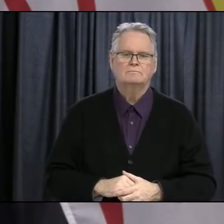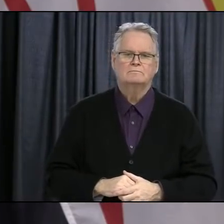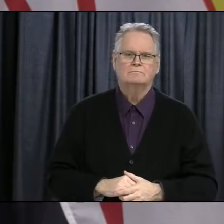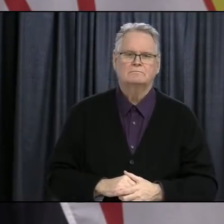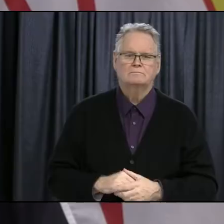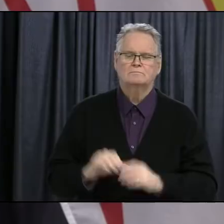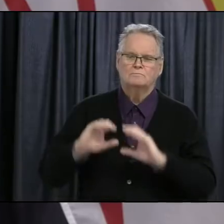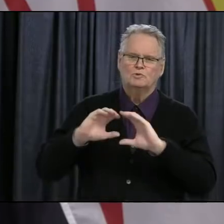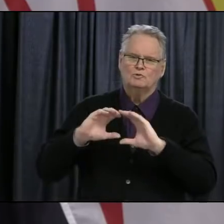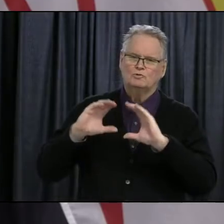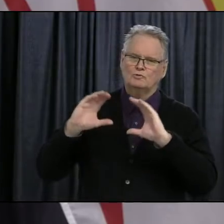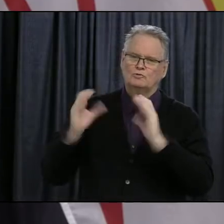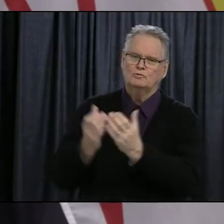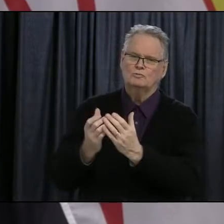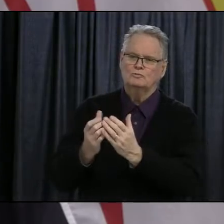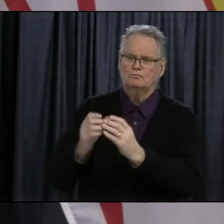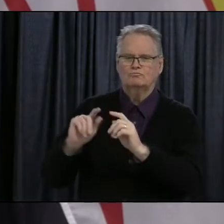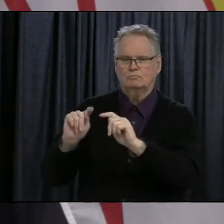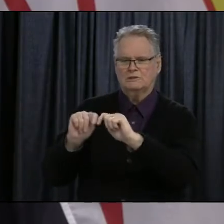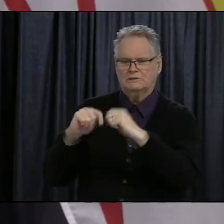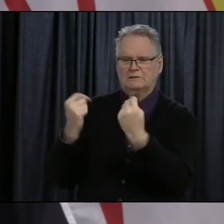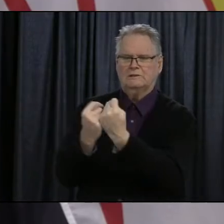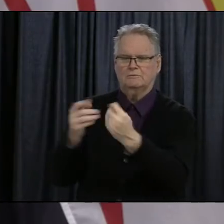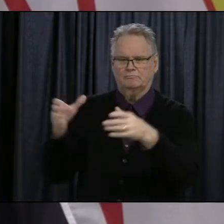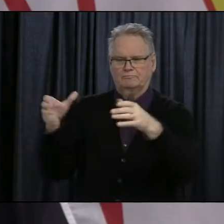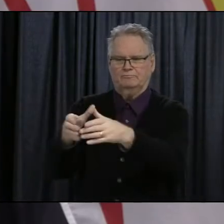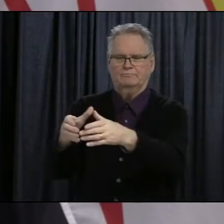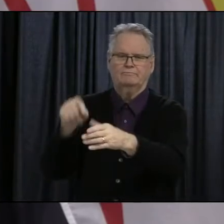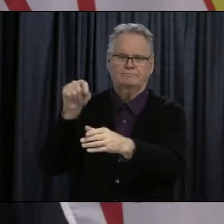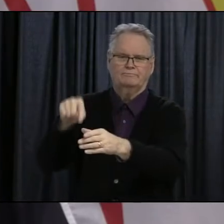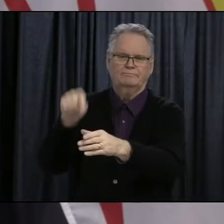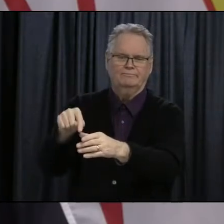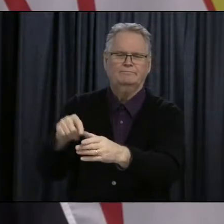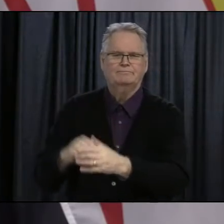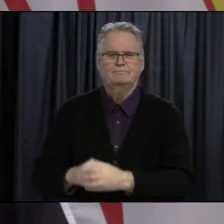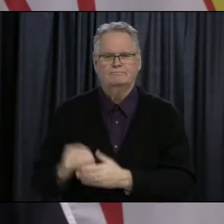that the risk of this being a true COVID-19 case would be very, very low.